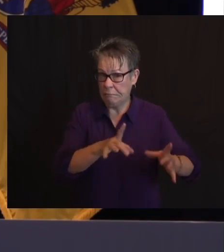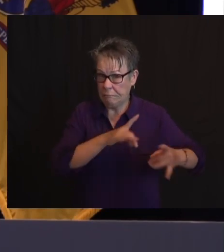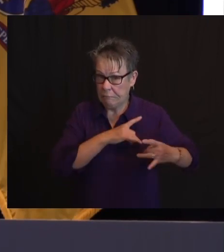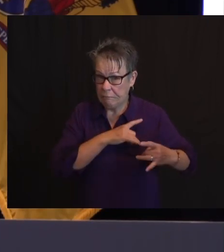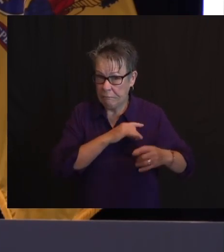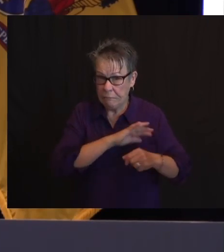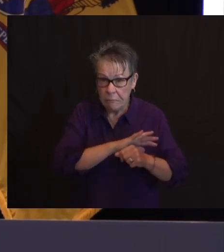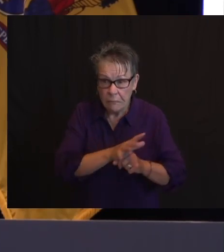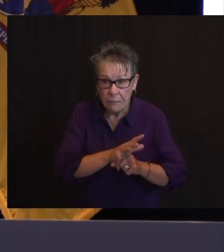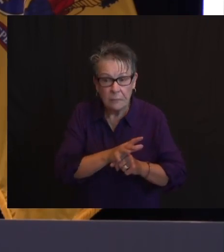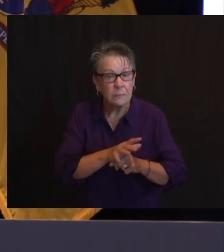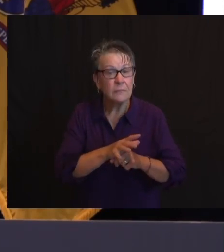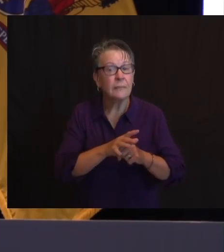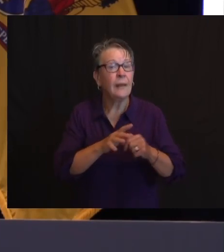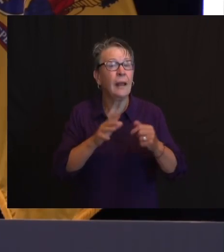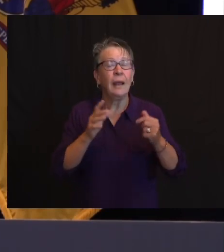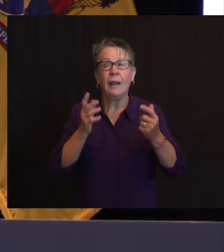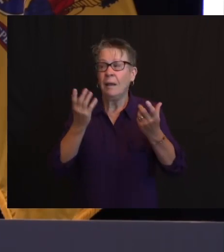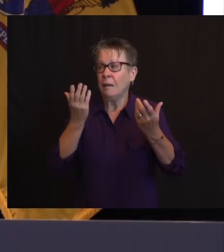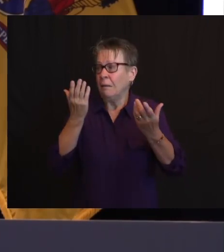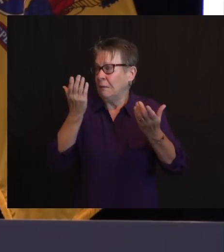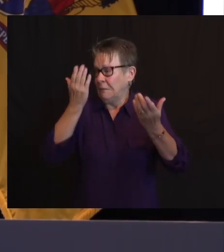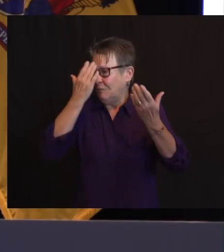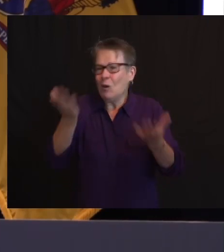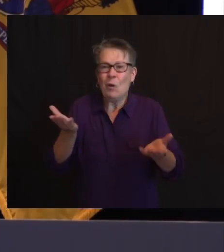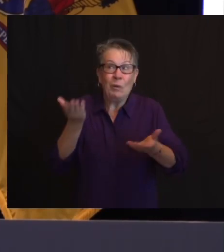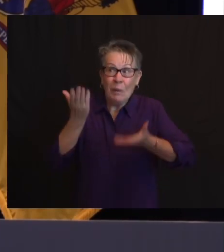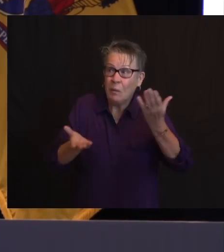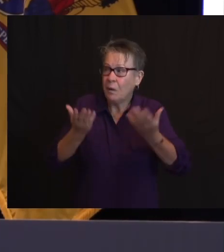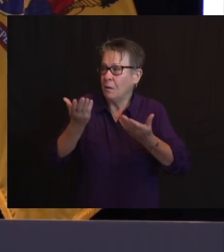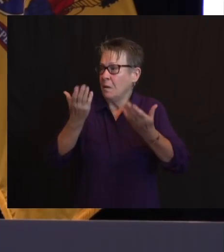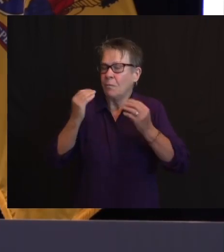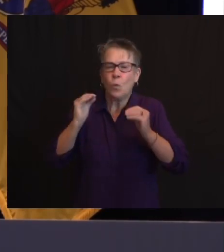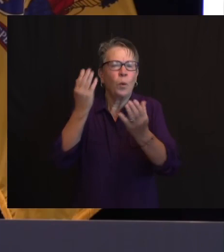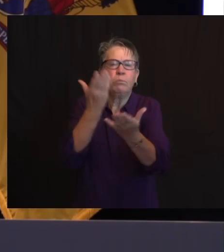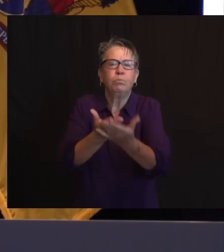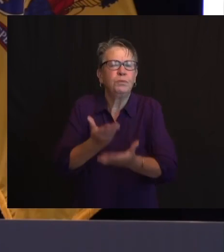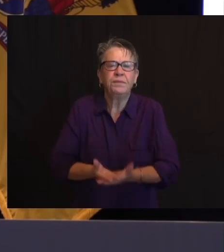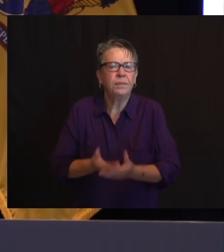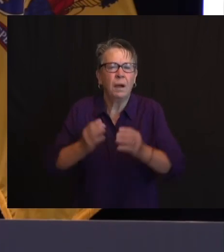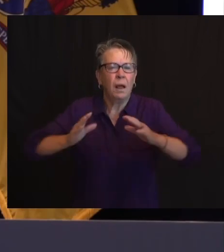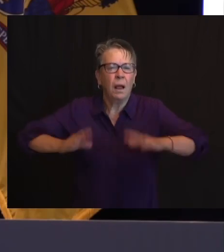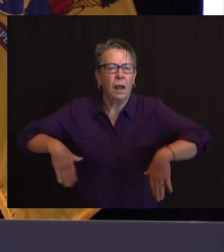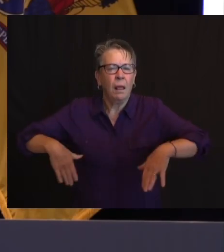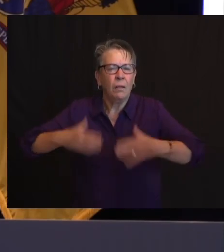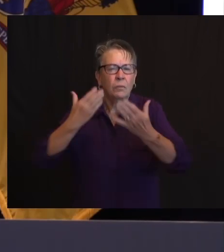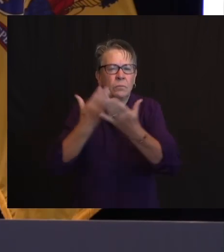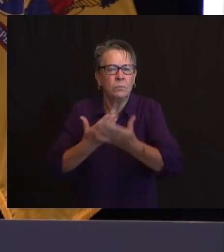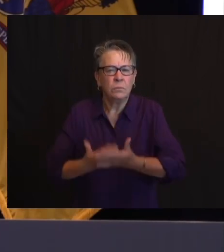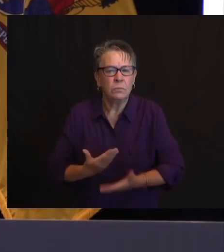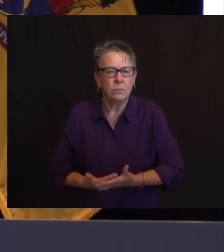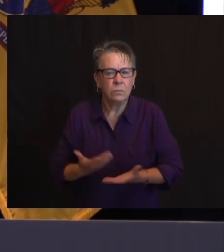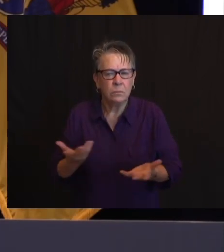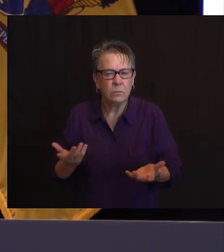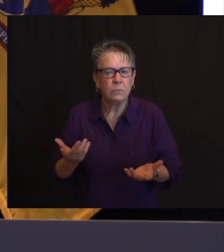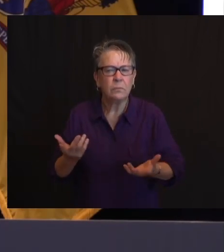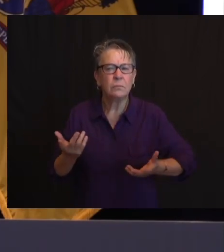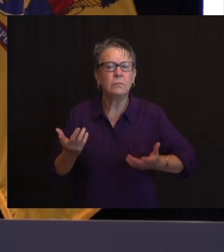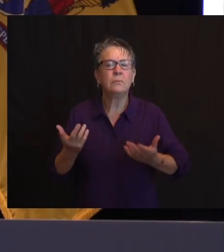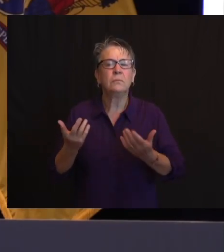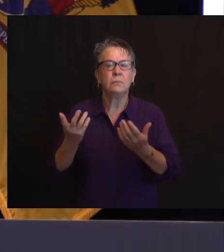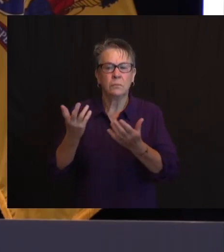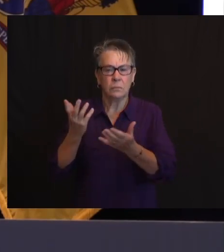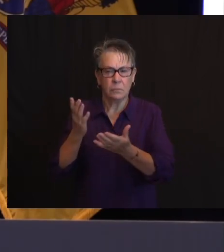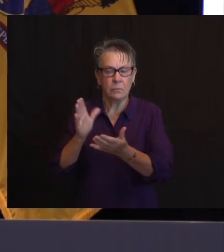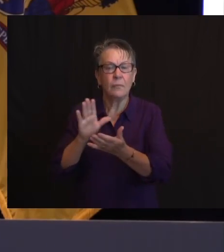know that we've got data that supports that. Colleges, certainly, we've seen some hot spots in